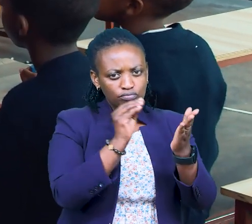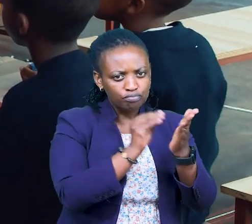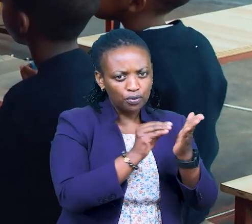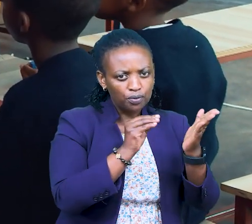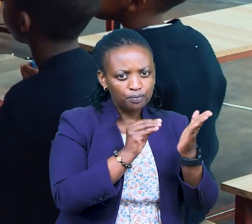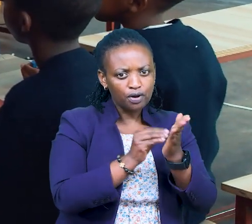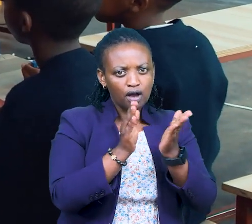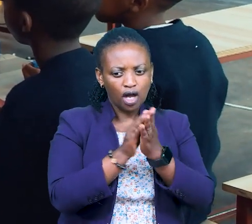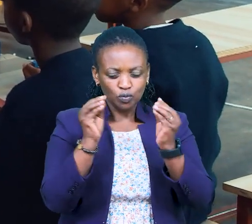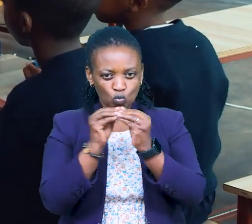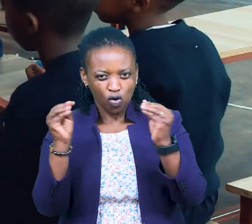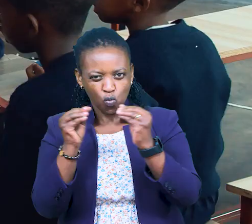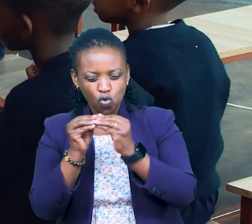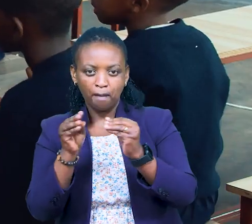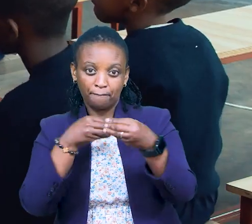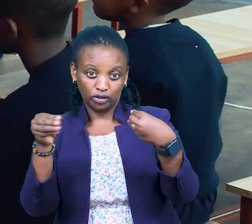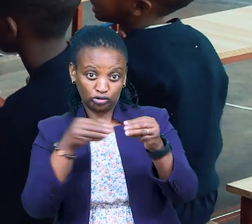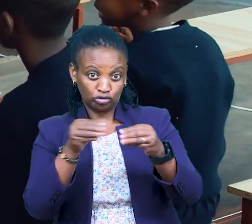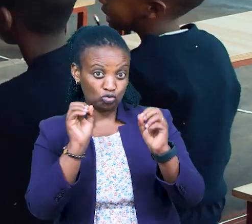here. Magnetic materials.